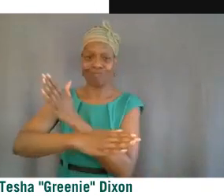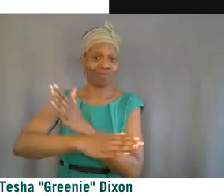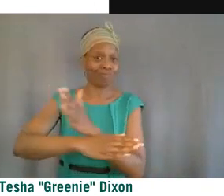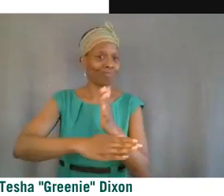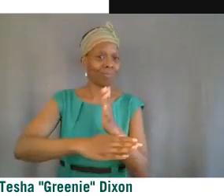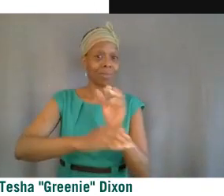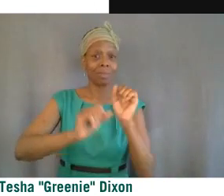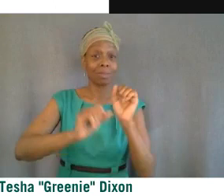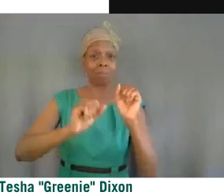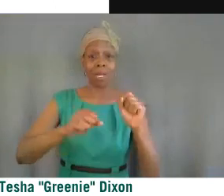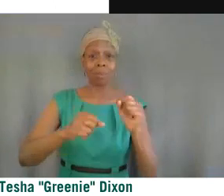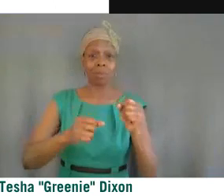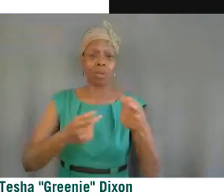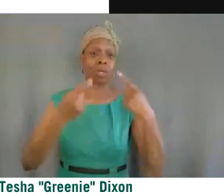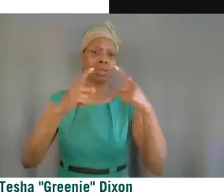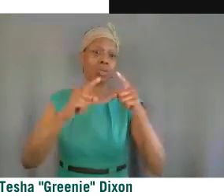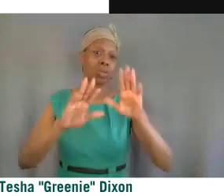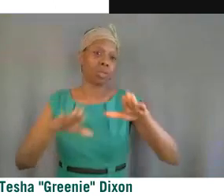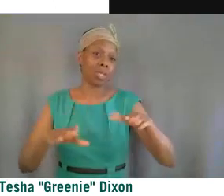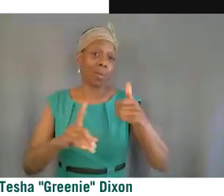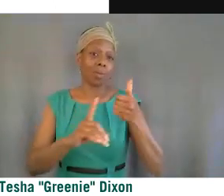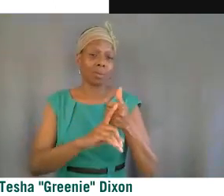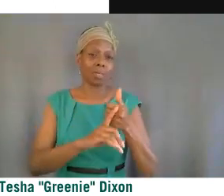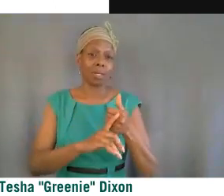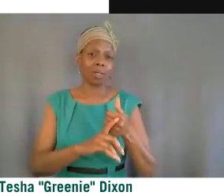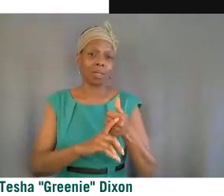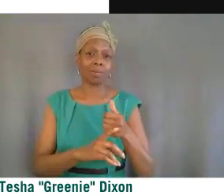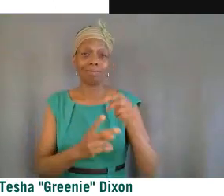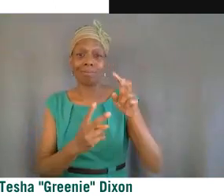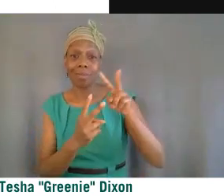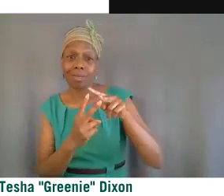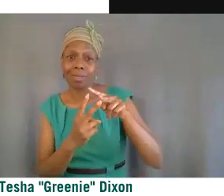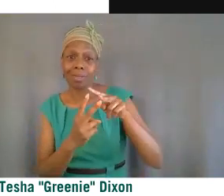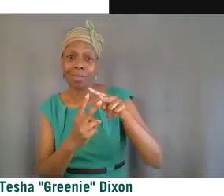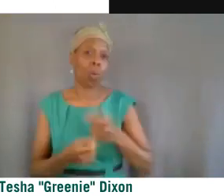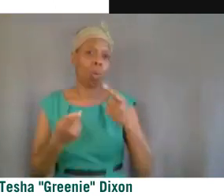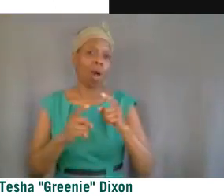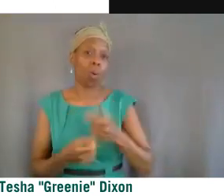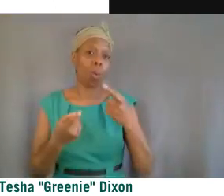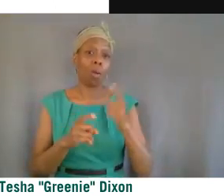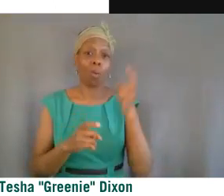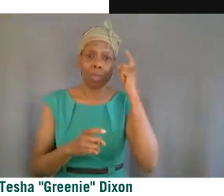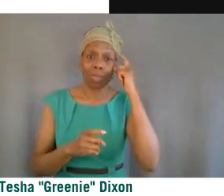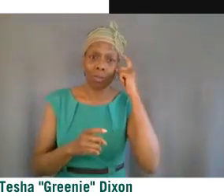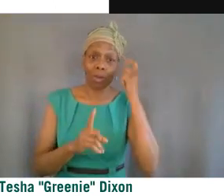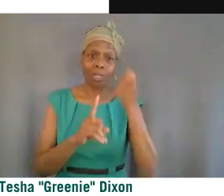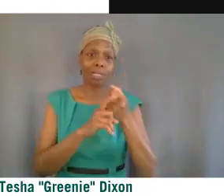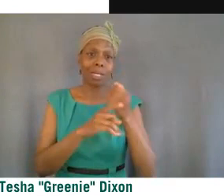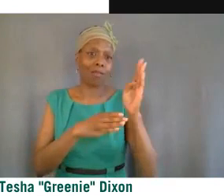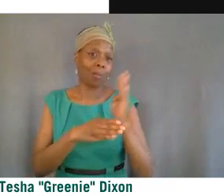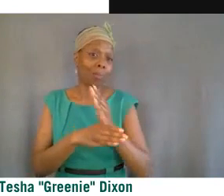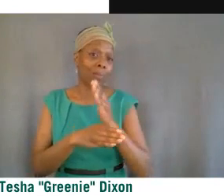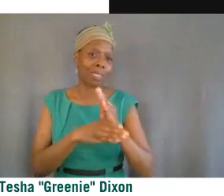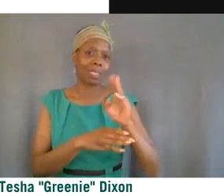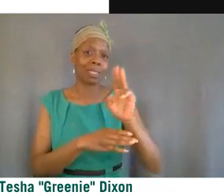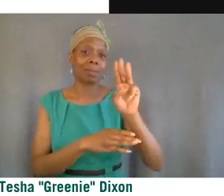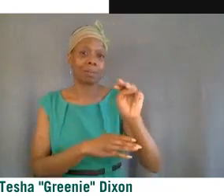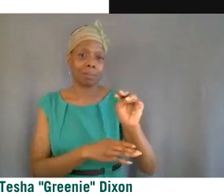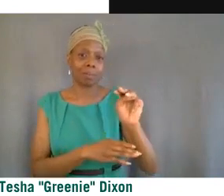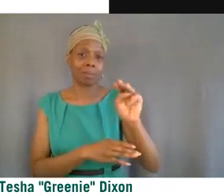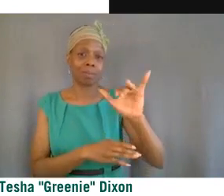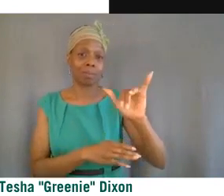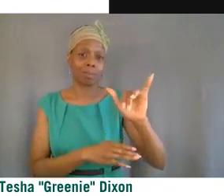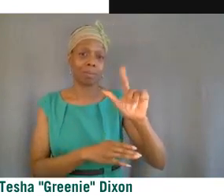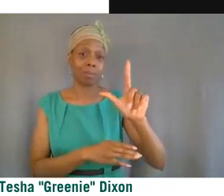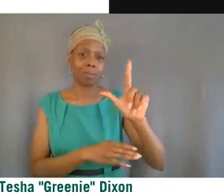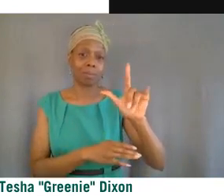a child is a couple years old while the brain is busy myelinating. If there's an